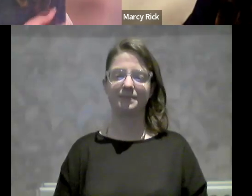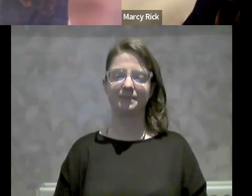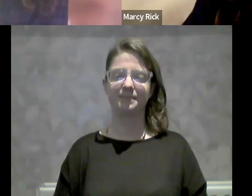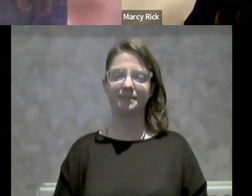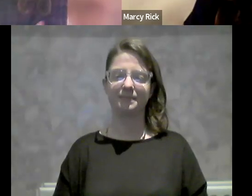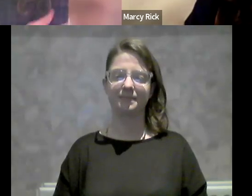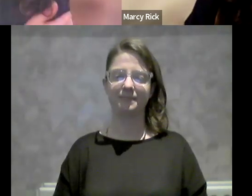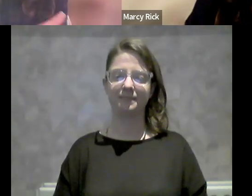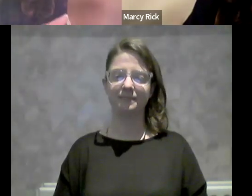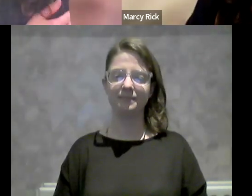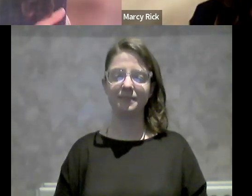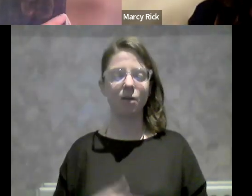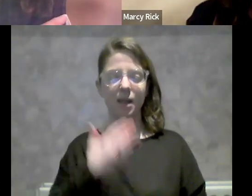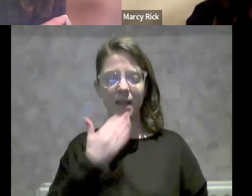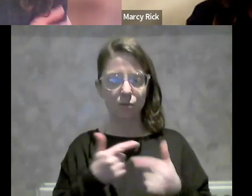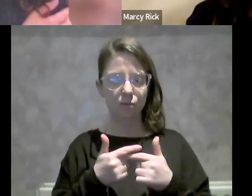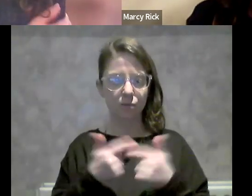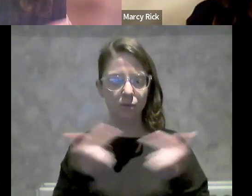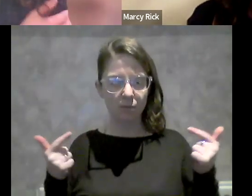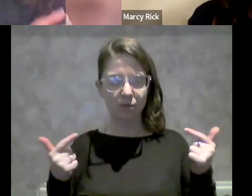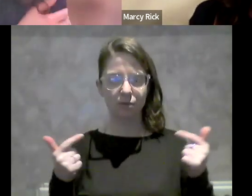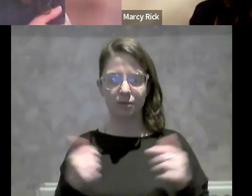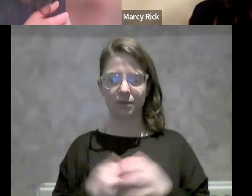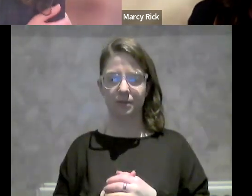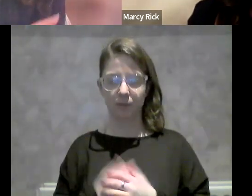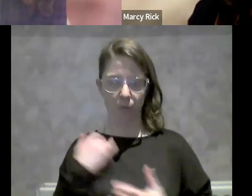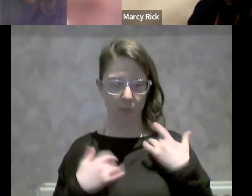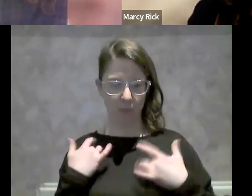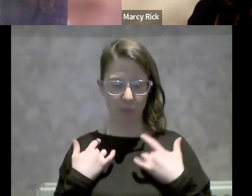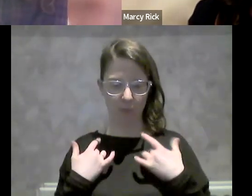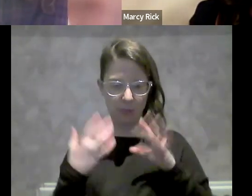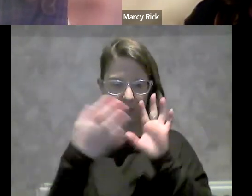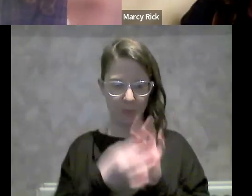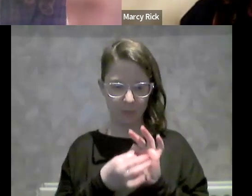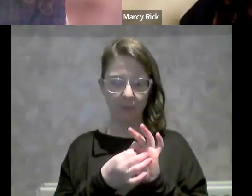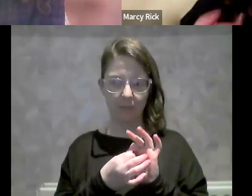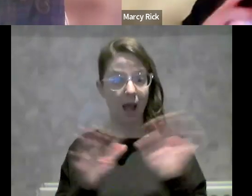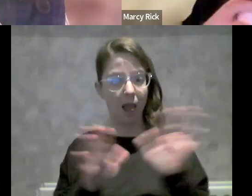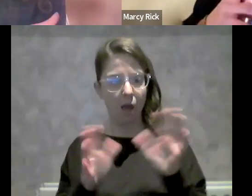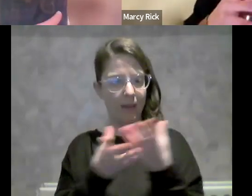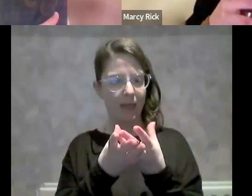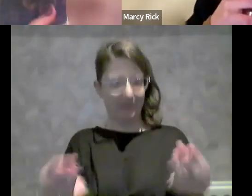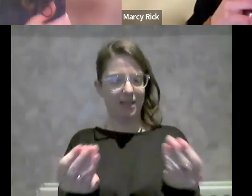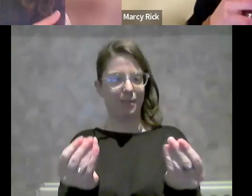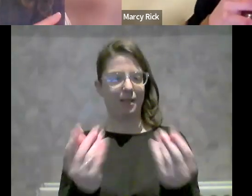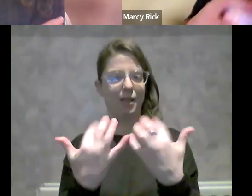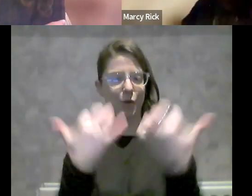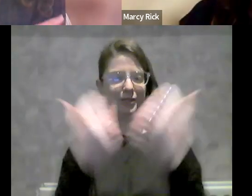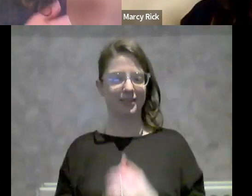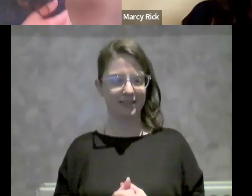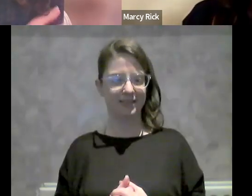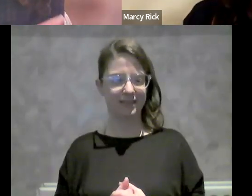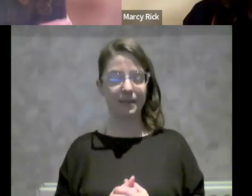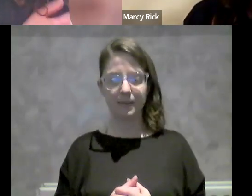Thank you so very, very much, Marcy. It's really exciting to be here. Hello, invisible audience. My name